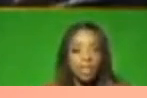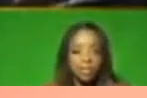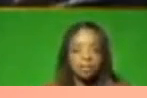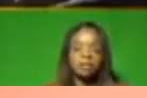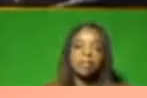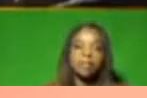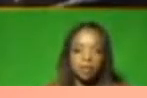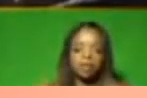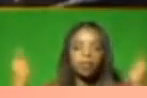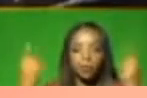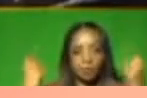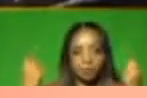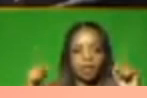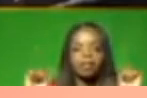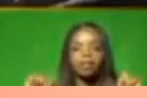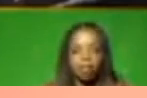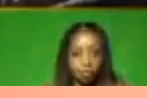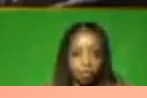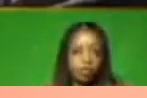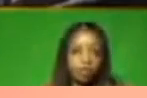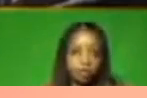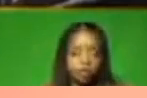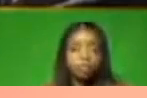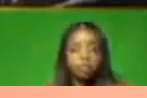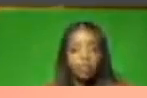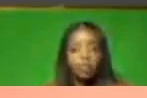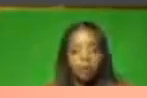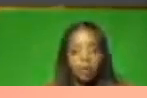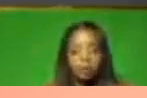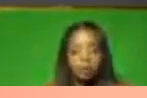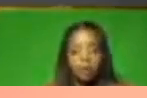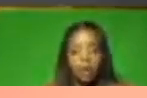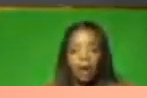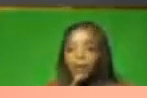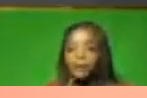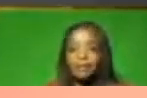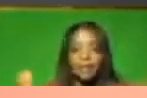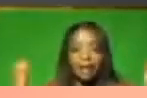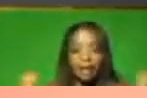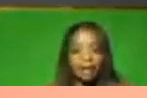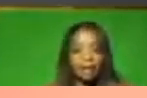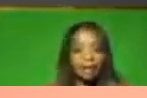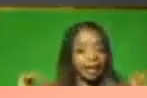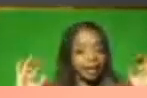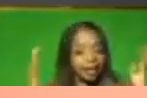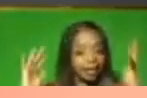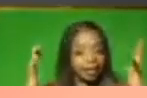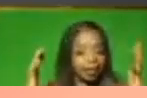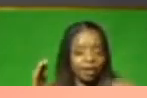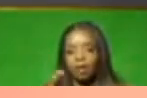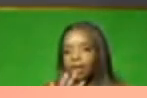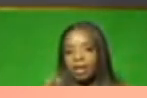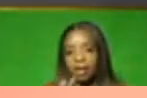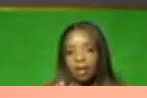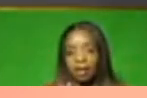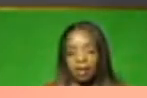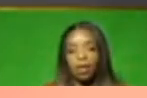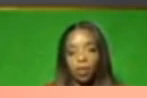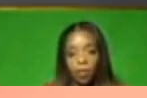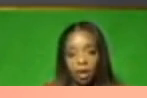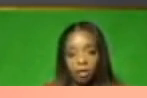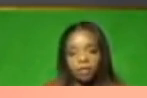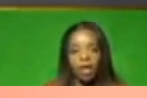celebrated. However, it is too soon to claim victory. Our electricity system is